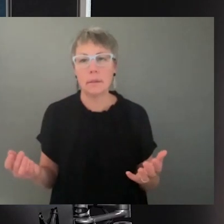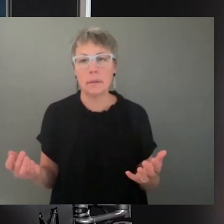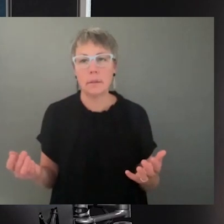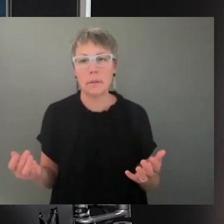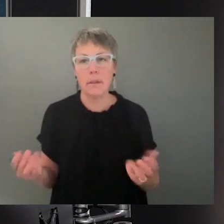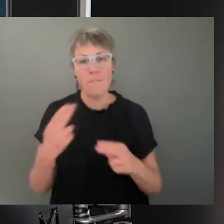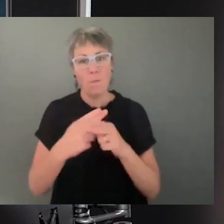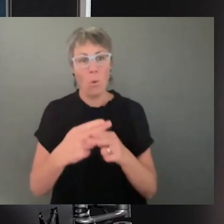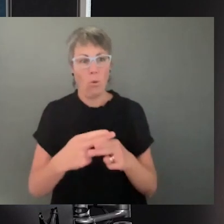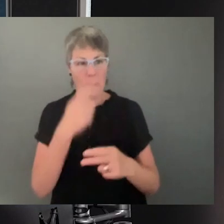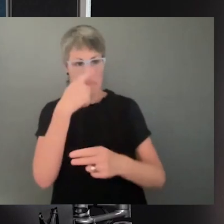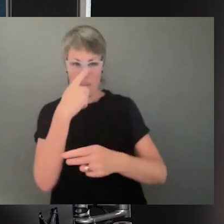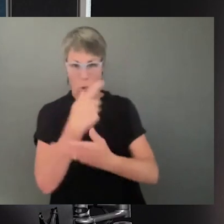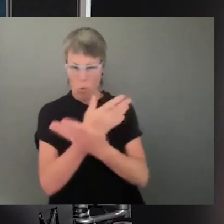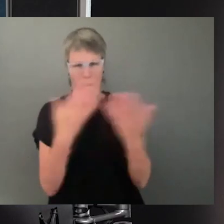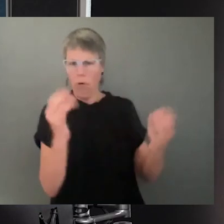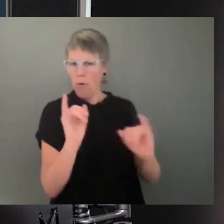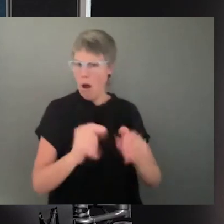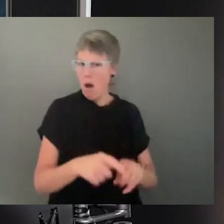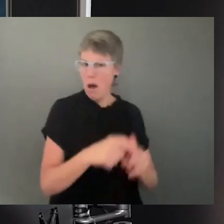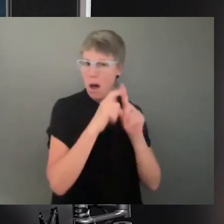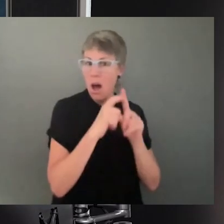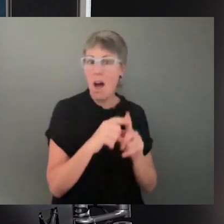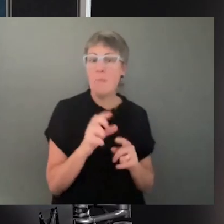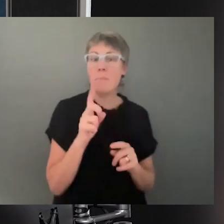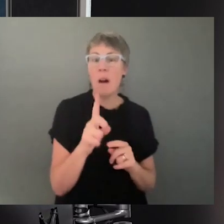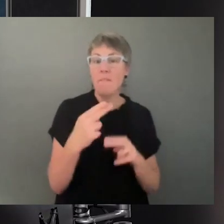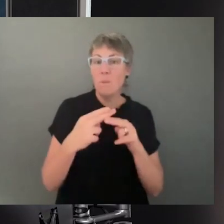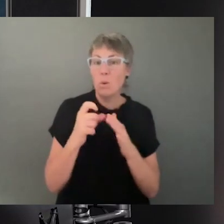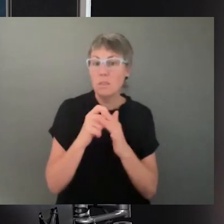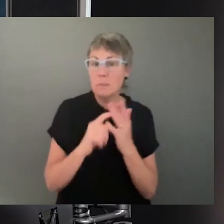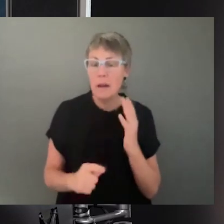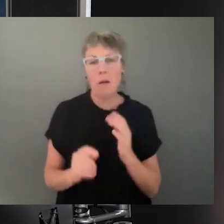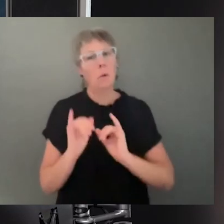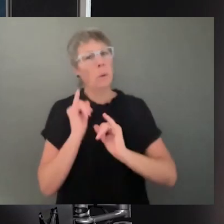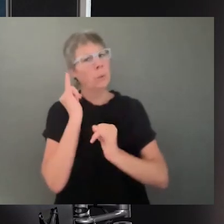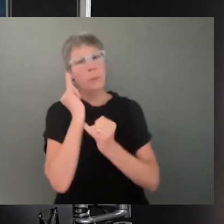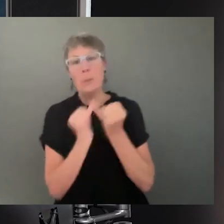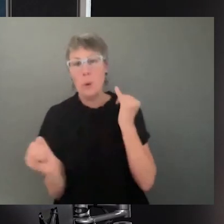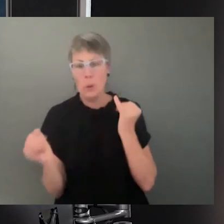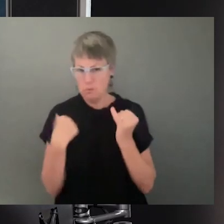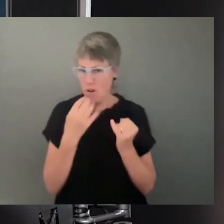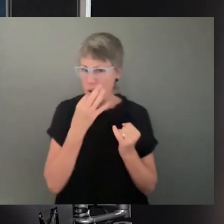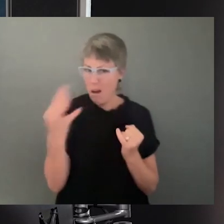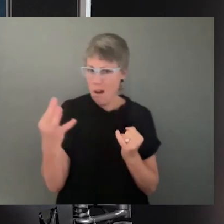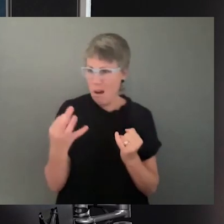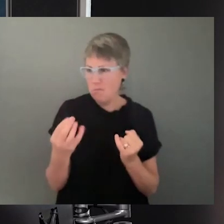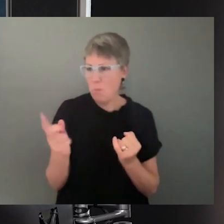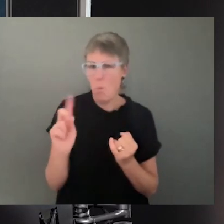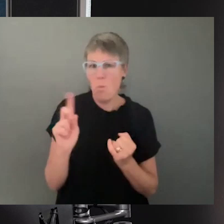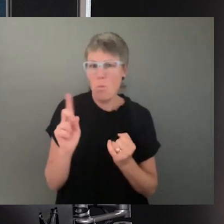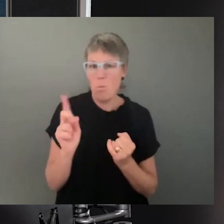time. For mainstream population, that's a huge challenge. But what impacts can that